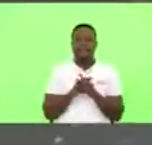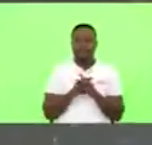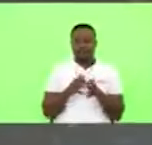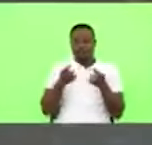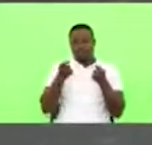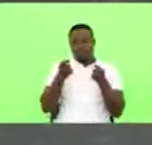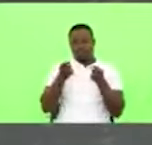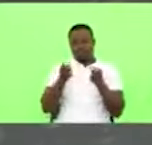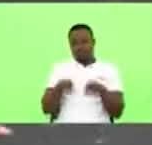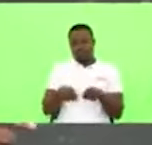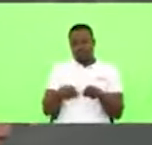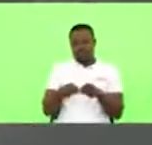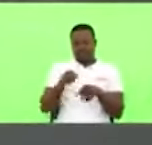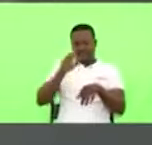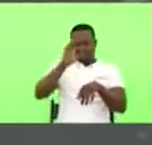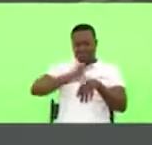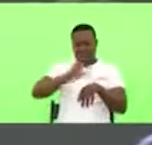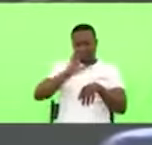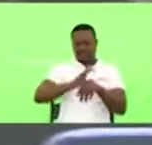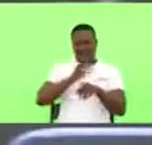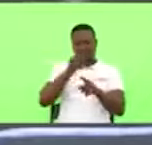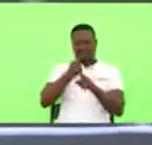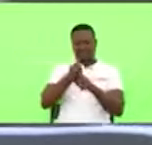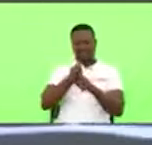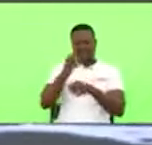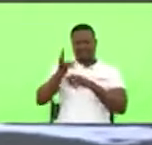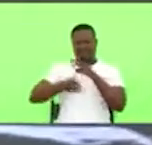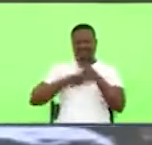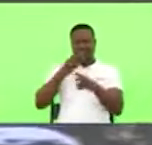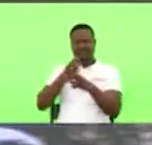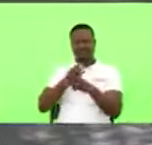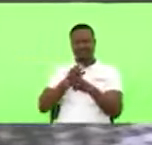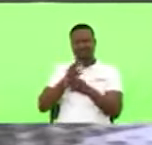When will the church and this world